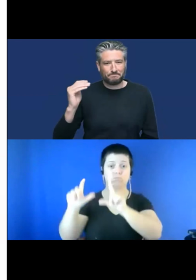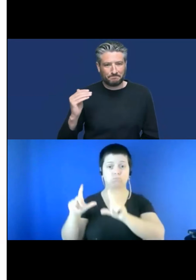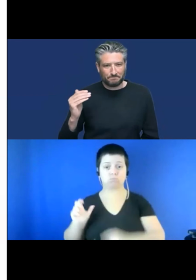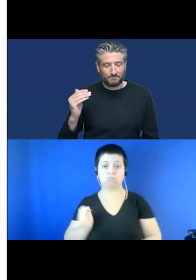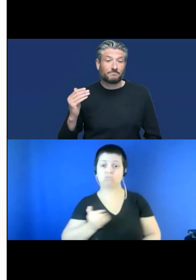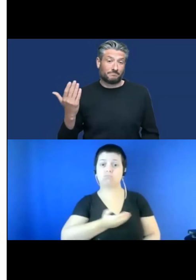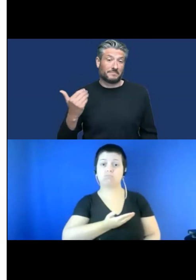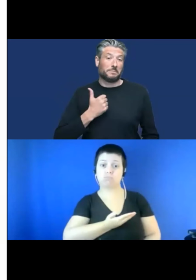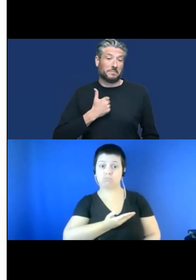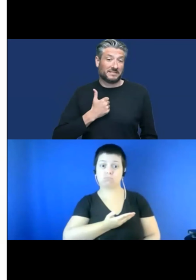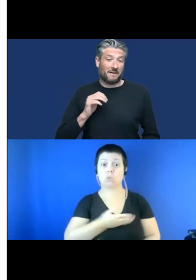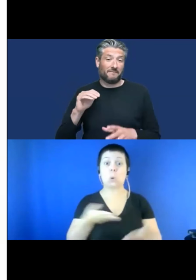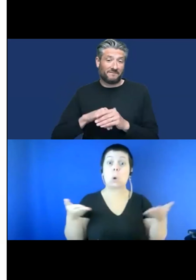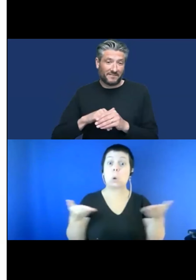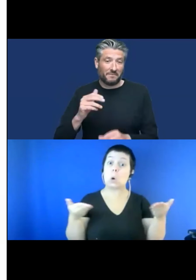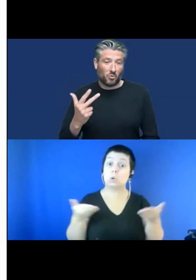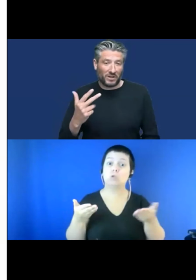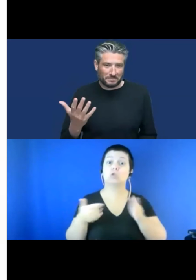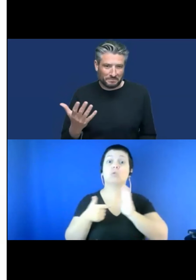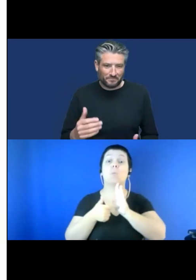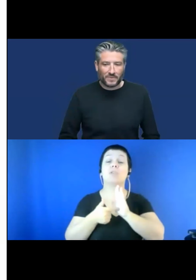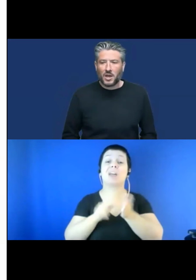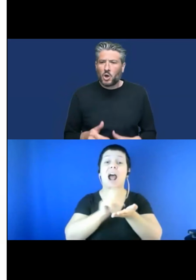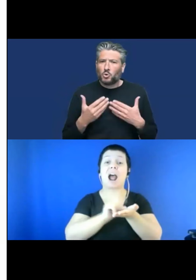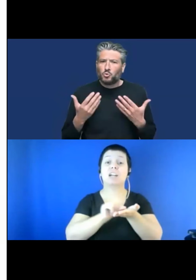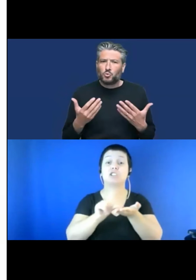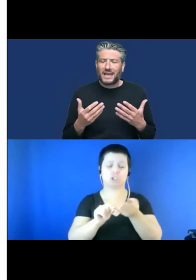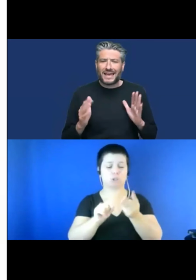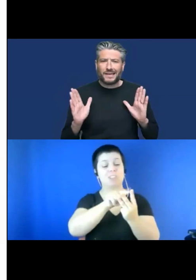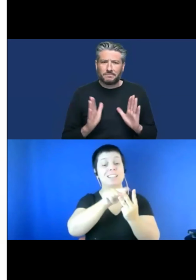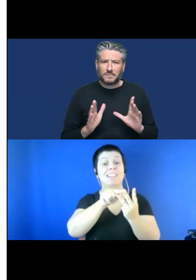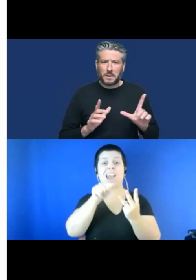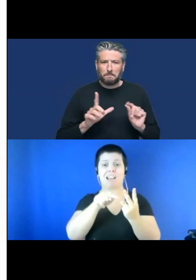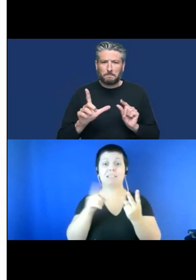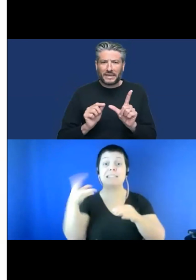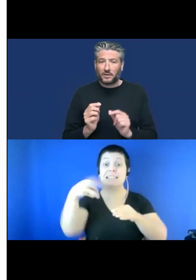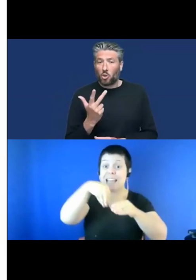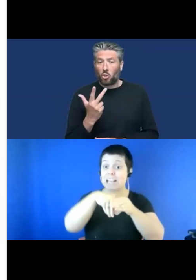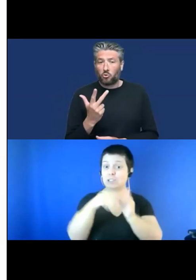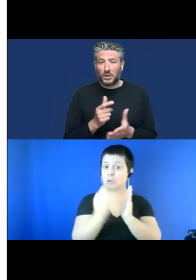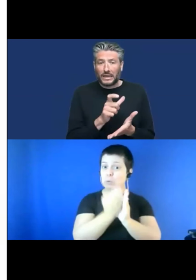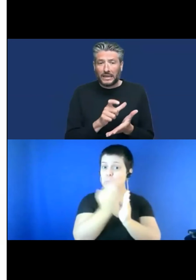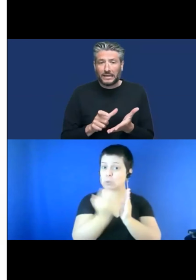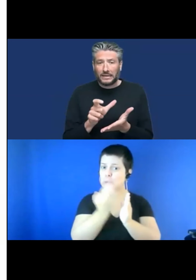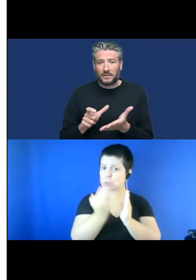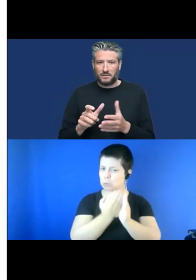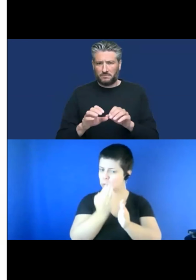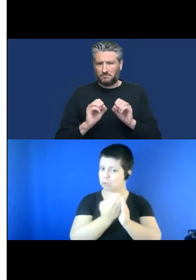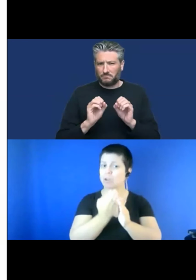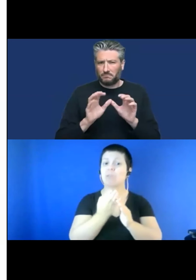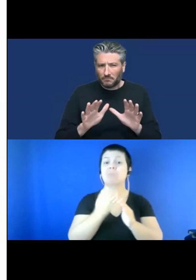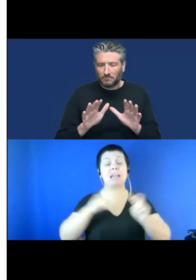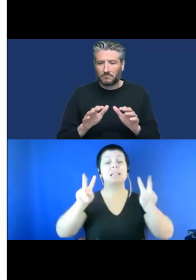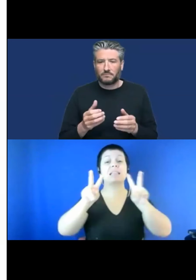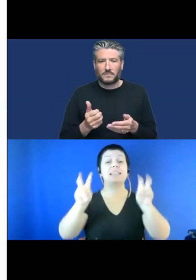you today 3 of the articles that are part of this series that focus on issues that have to do with assistive technology